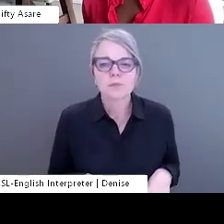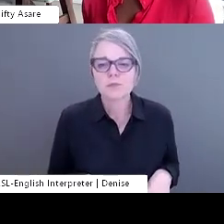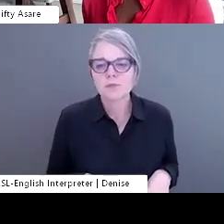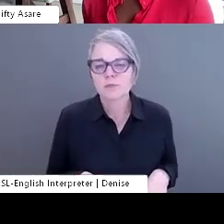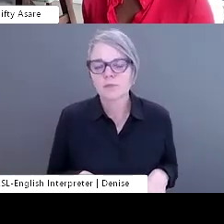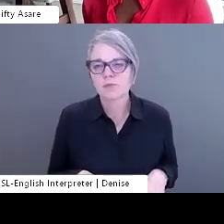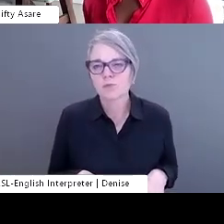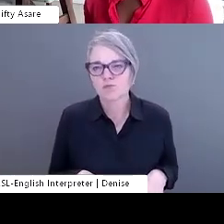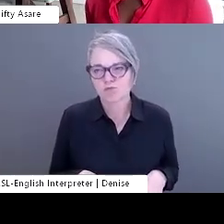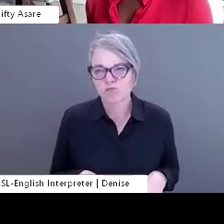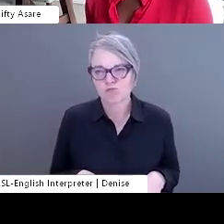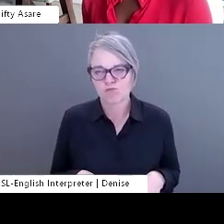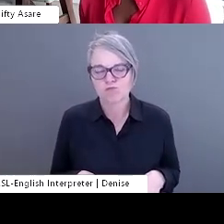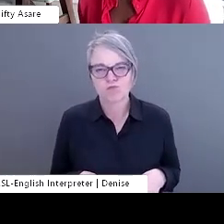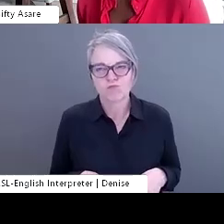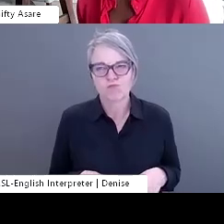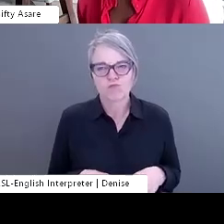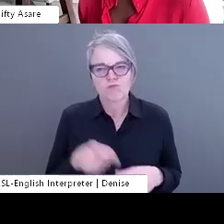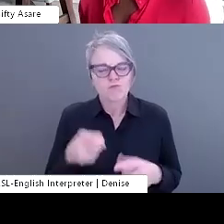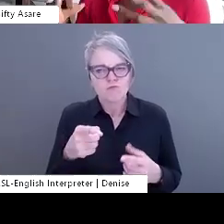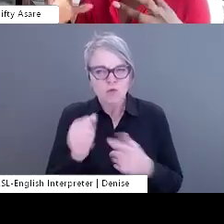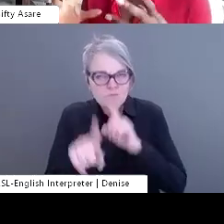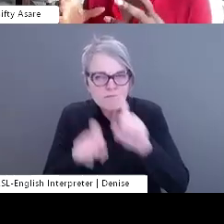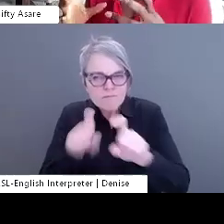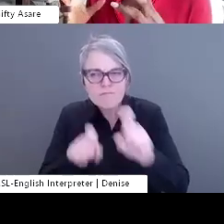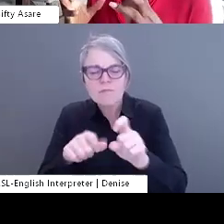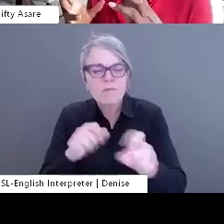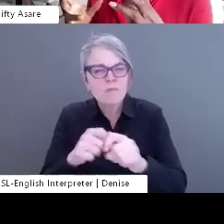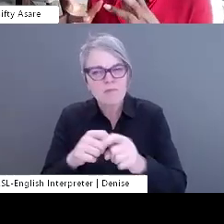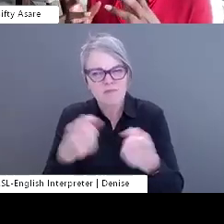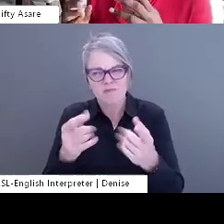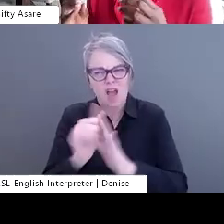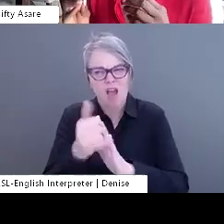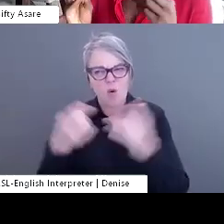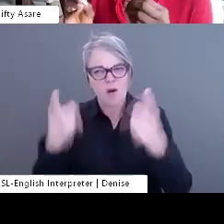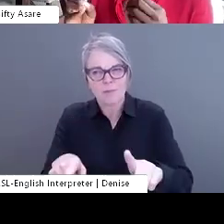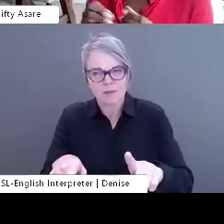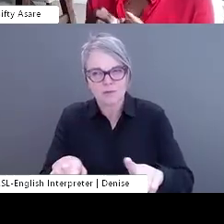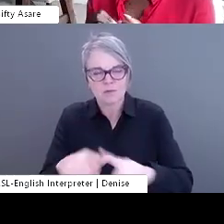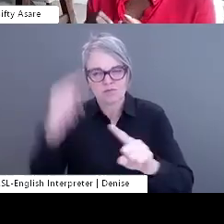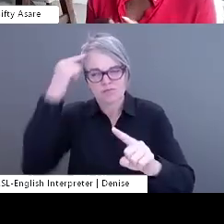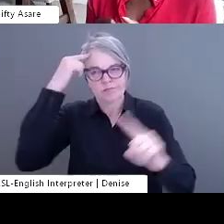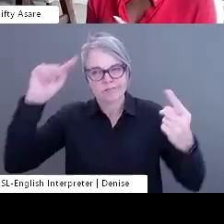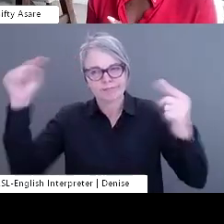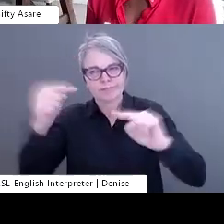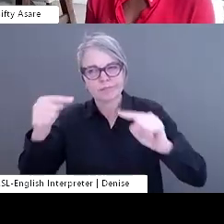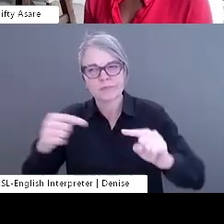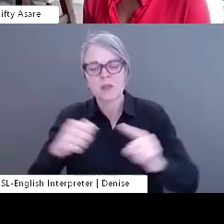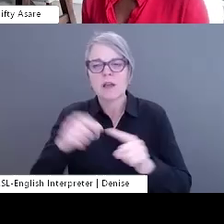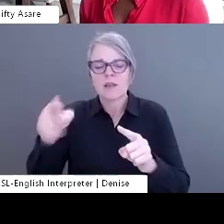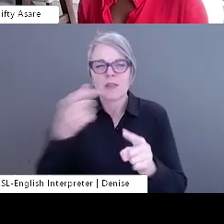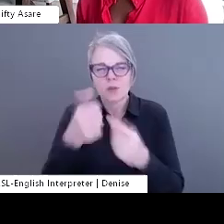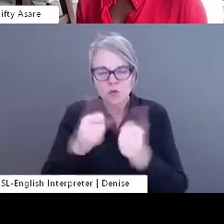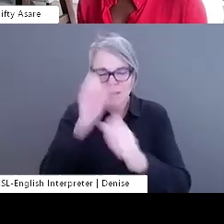was acquired, and also telling us a little bit more information about how it intersects with gender-based